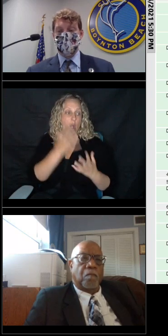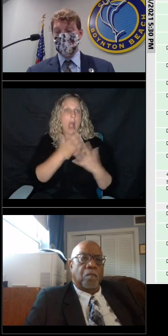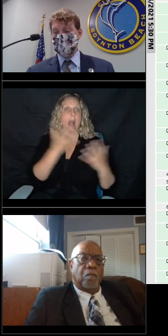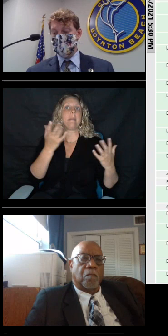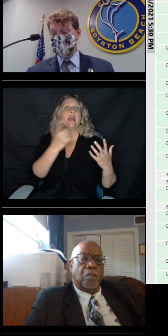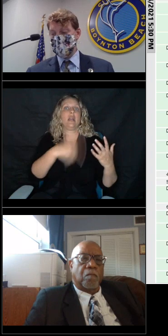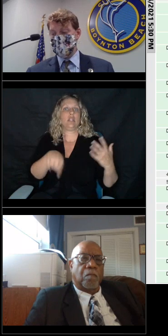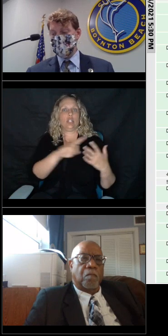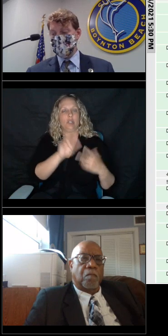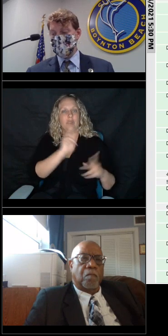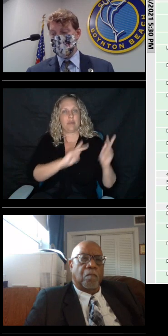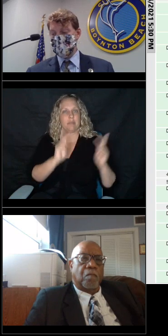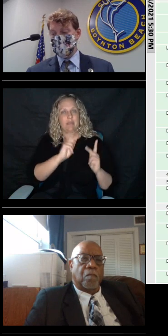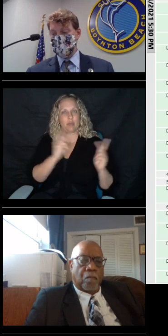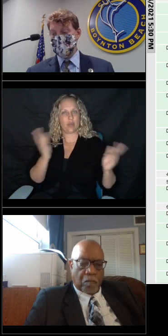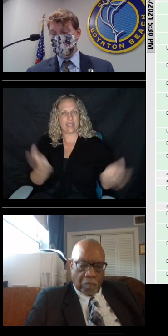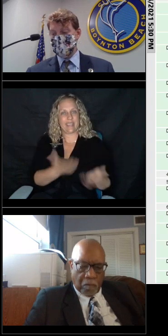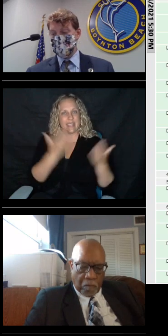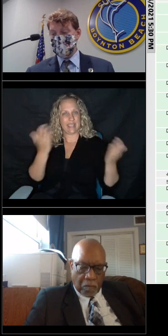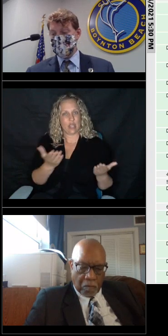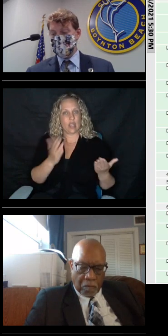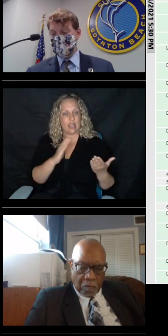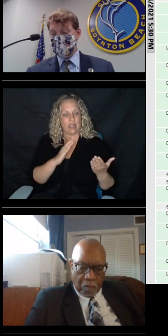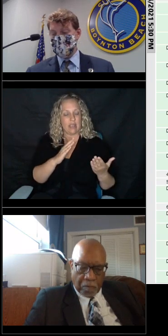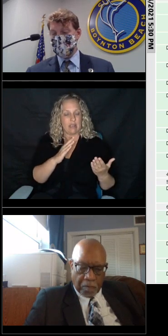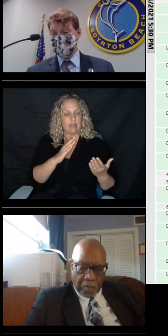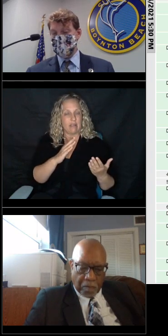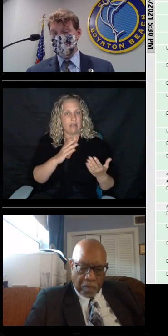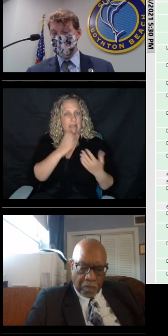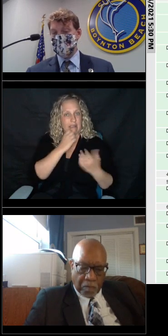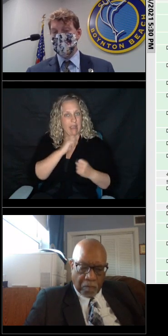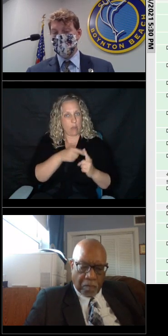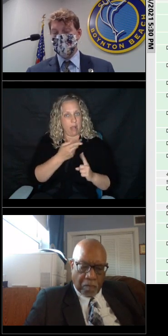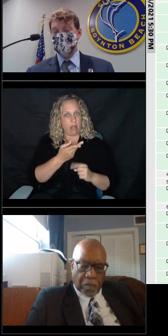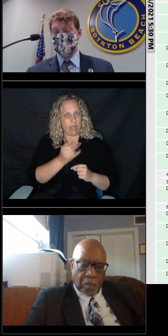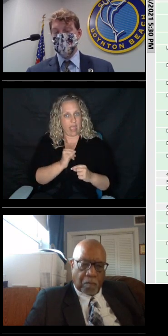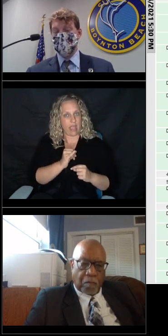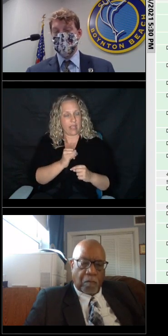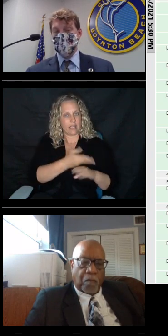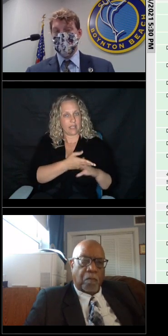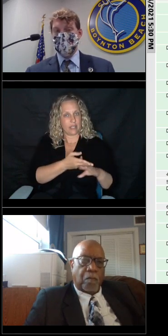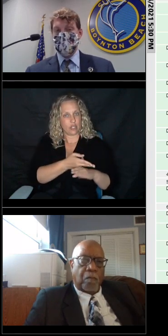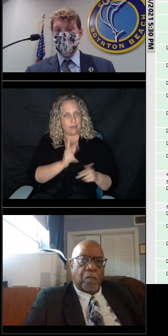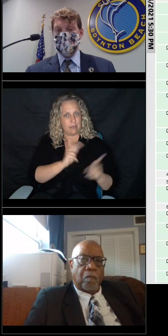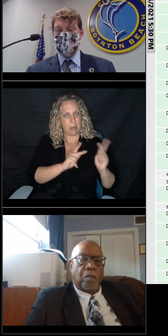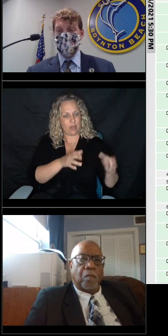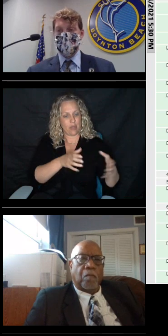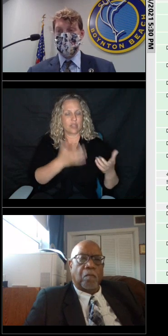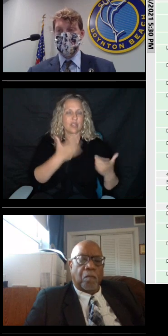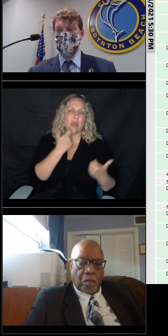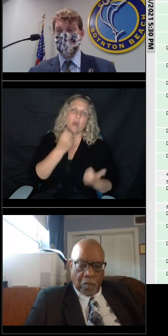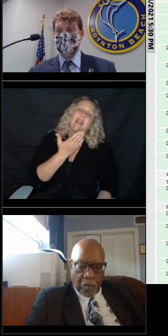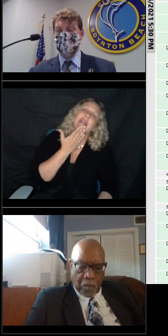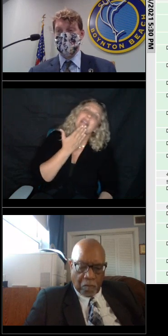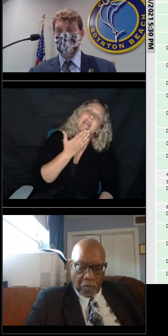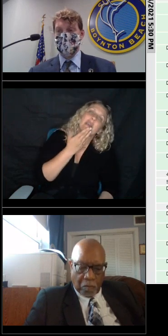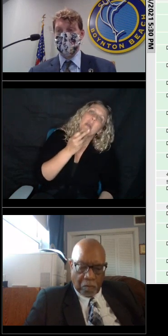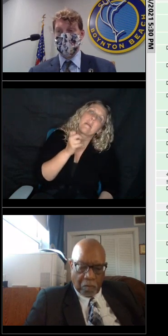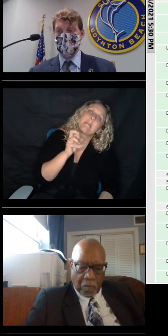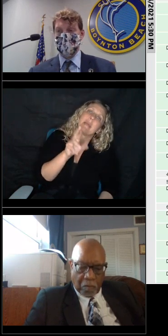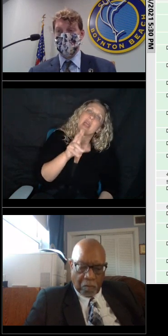the residents of your city care about the Haitian population, and I want to thank you, Mayor Grant, as